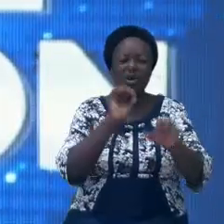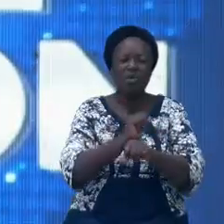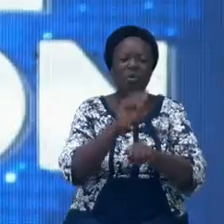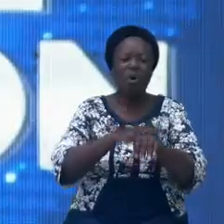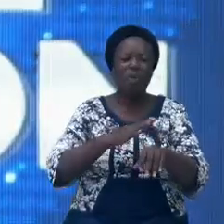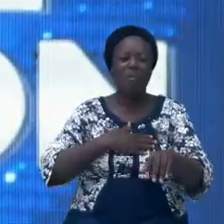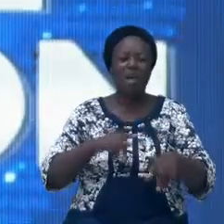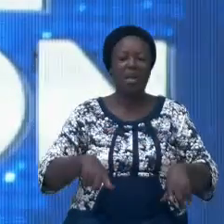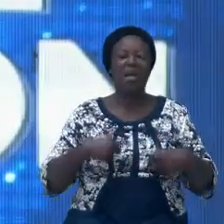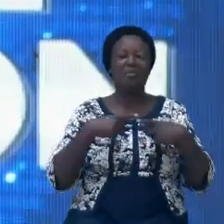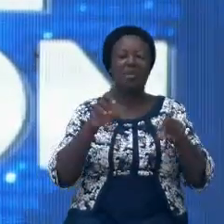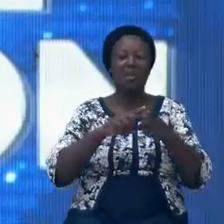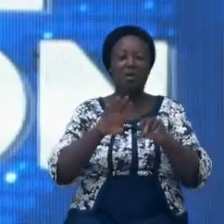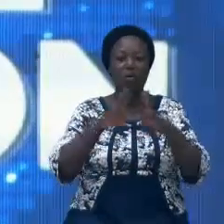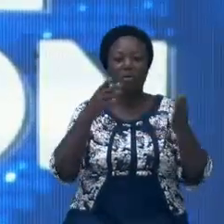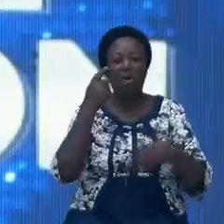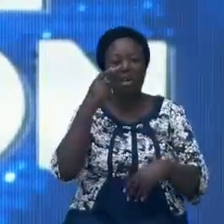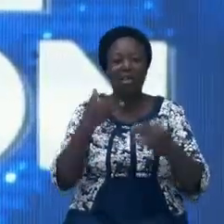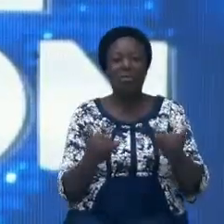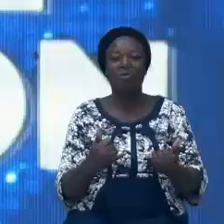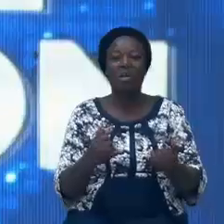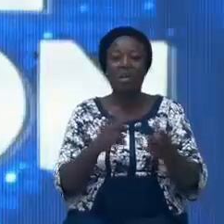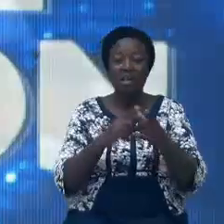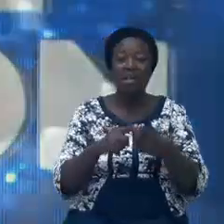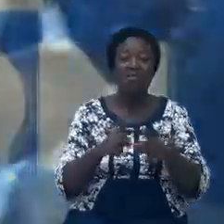I'll see the miracle on my life.